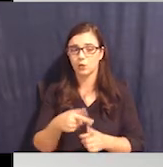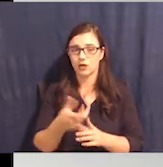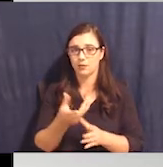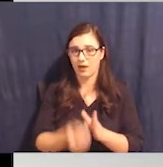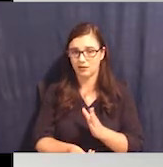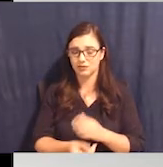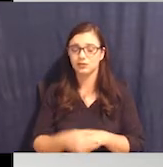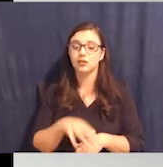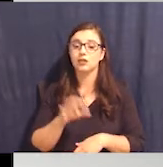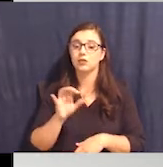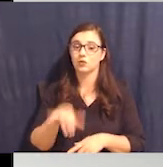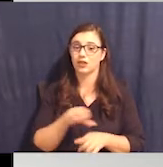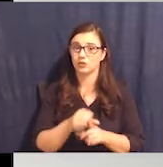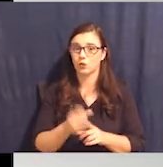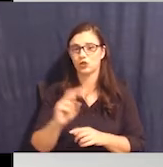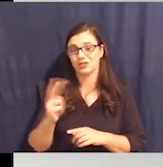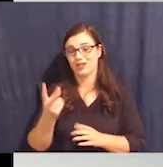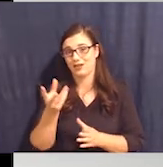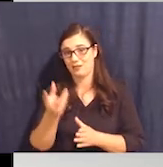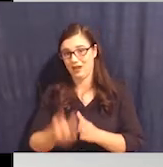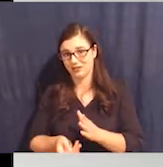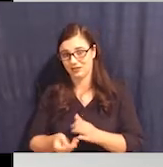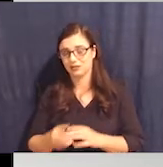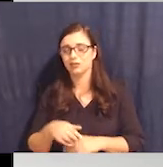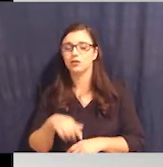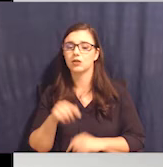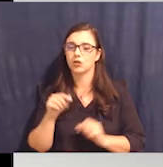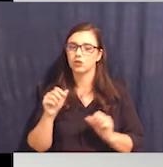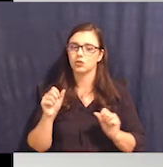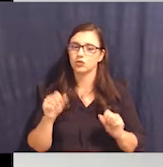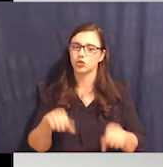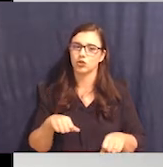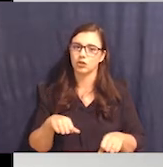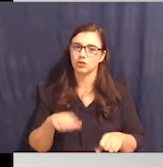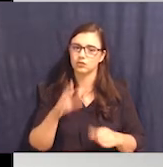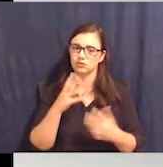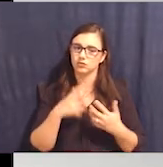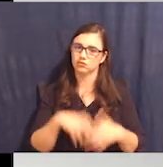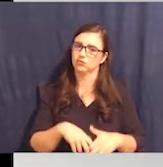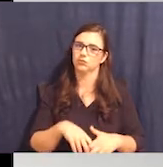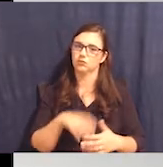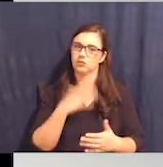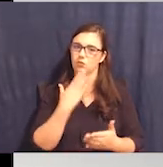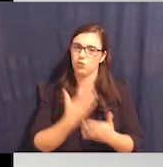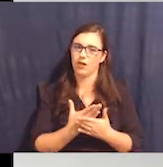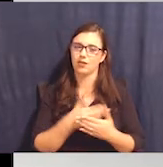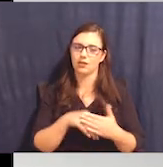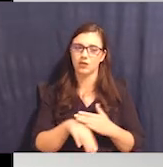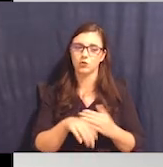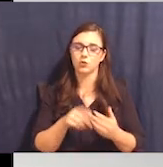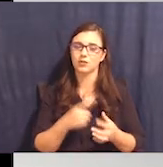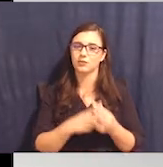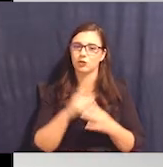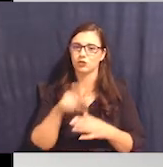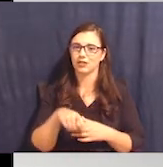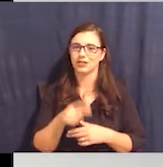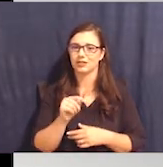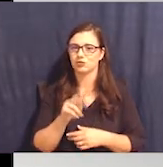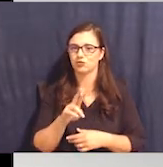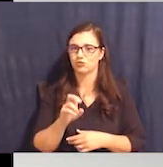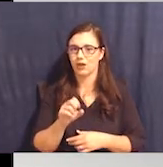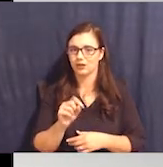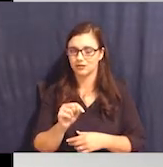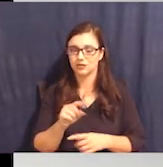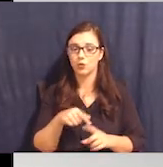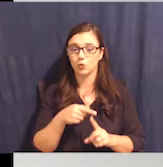of money at your passing. And in this case, at the second passing, and it would work very well to go into the special needs